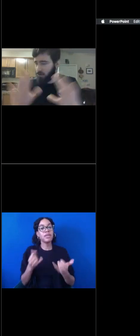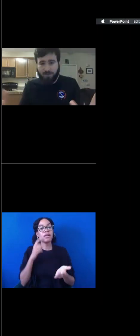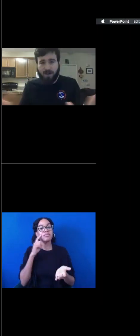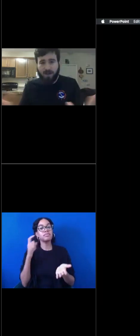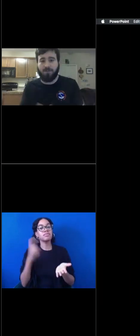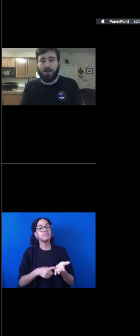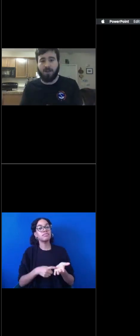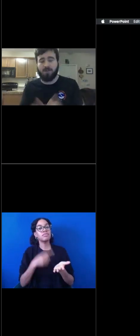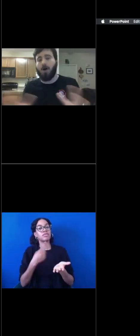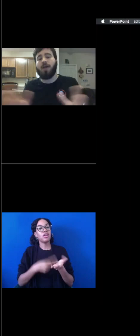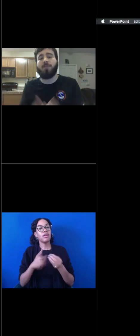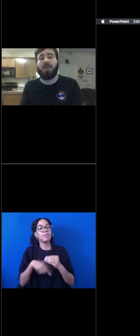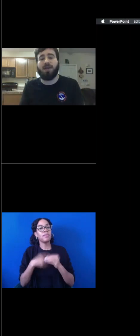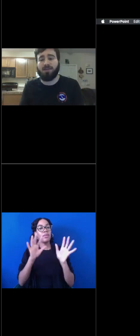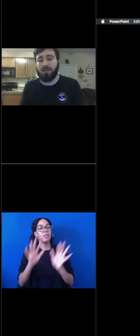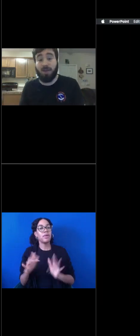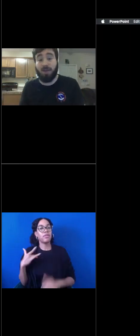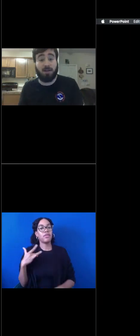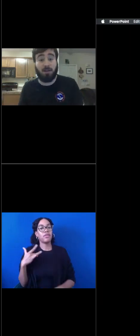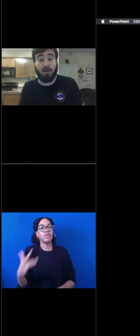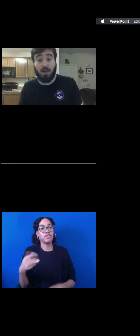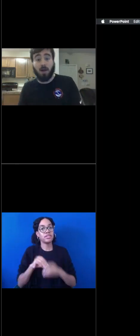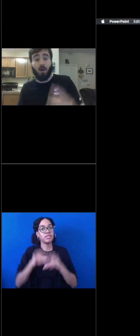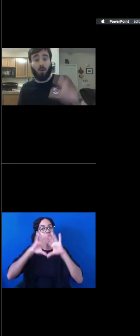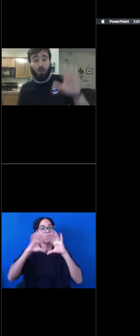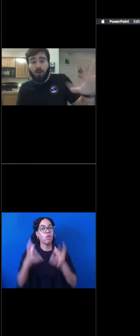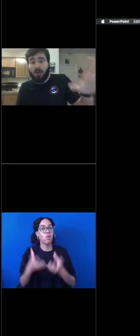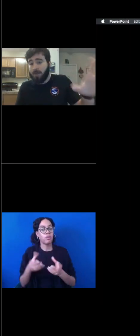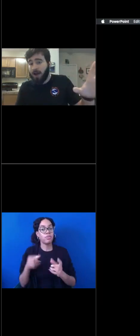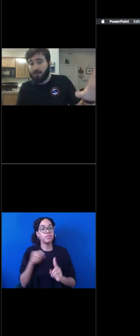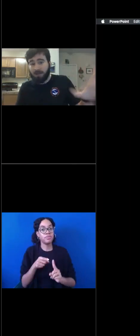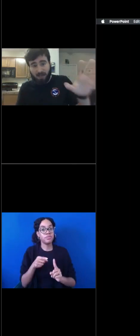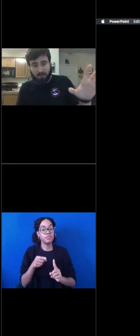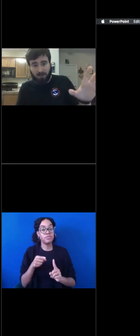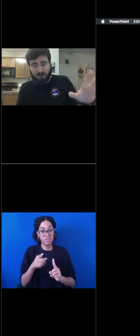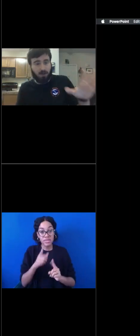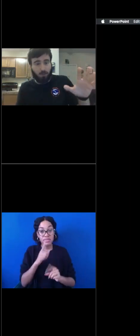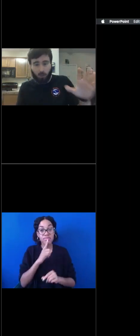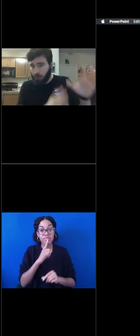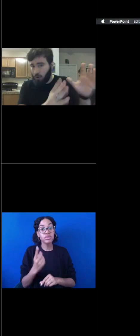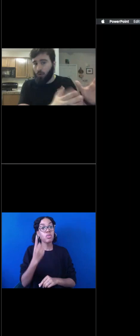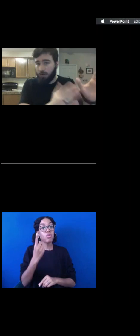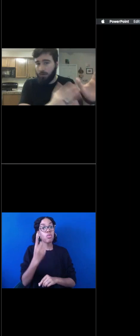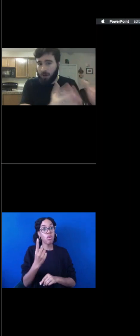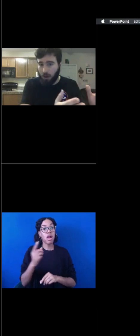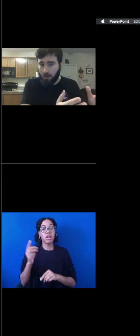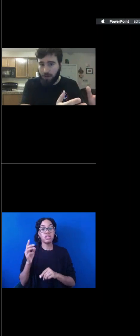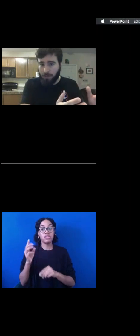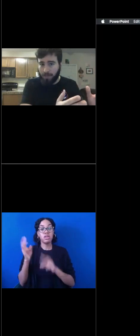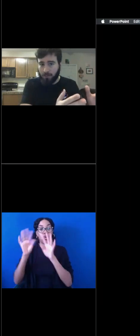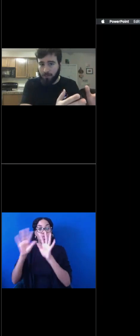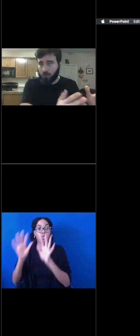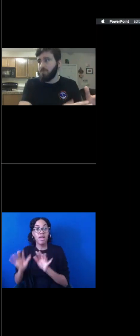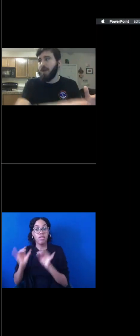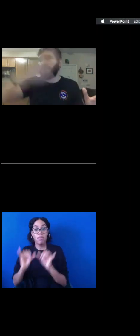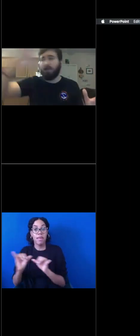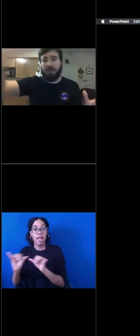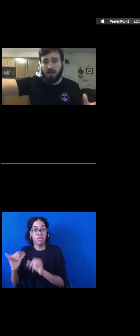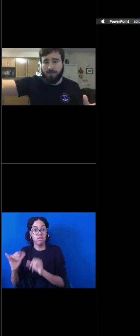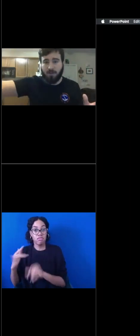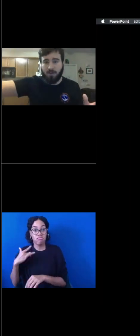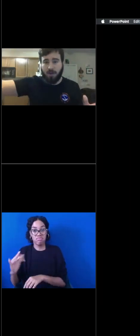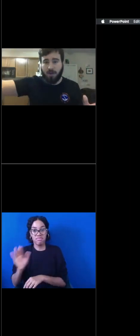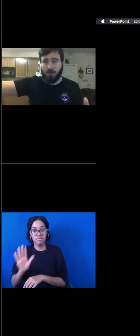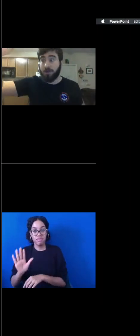It's a really fancy phrase, but all that means is basically one weather pattern that takes place on one corner of the globe dramatically